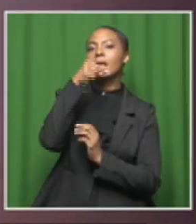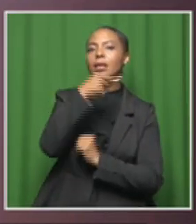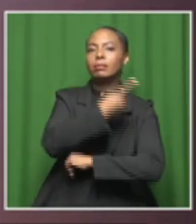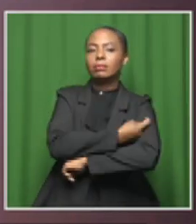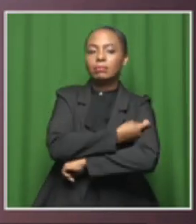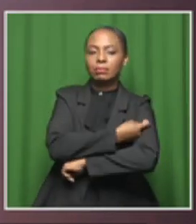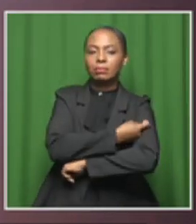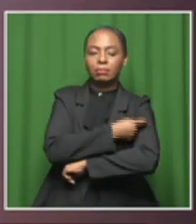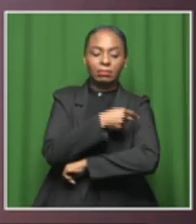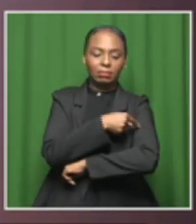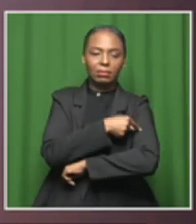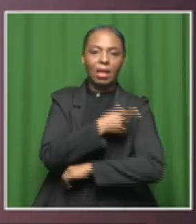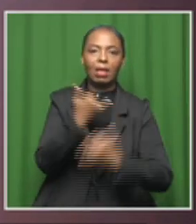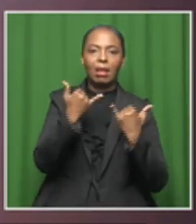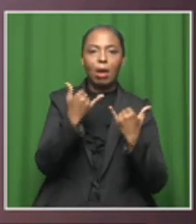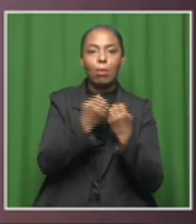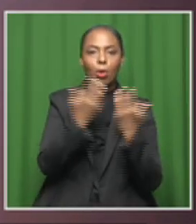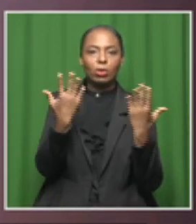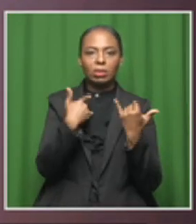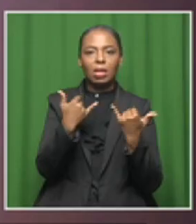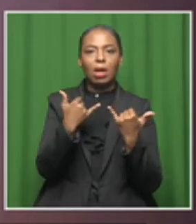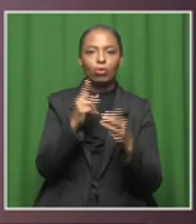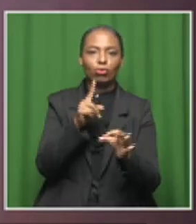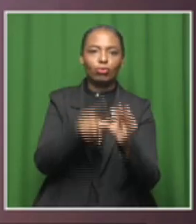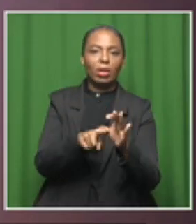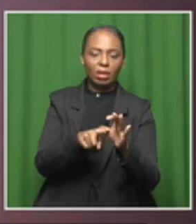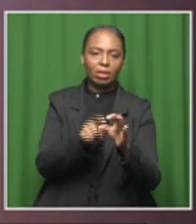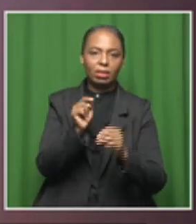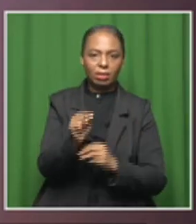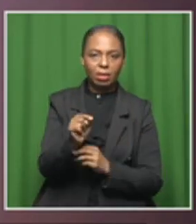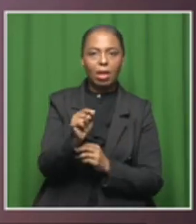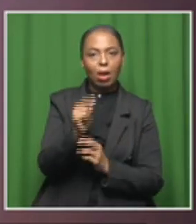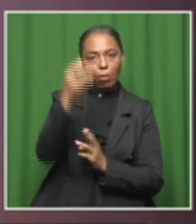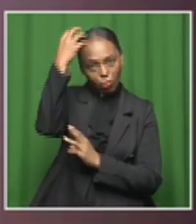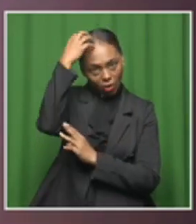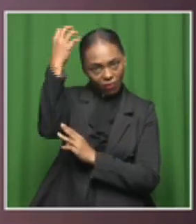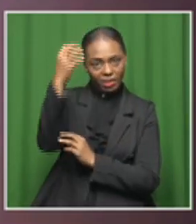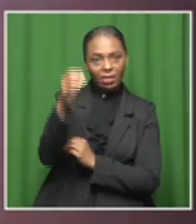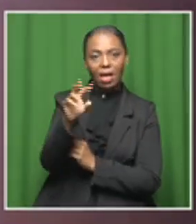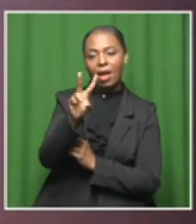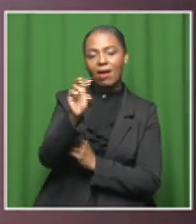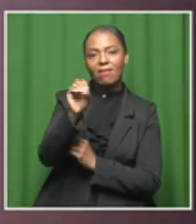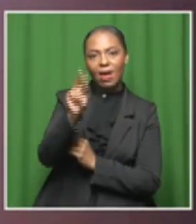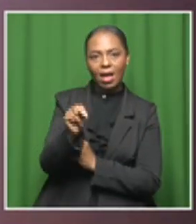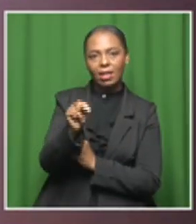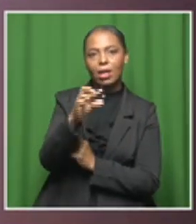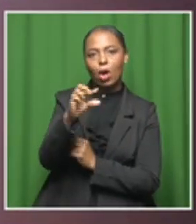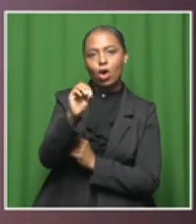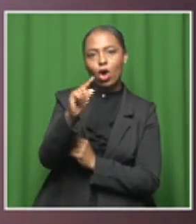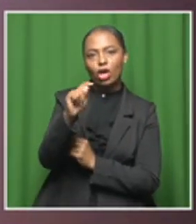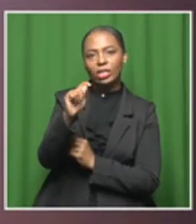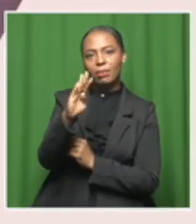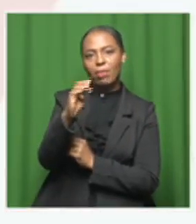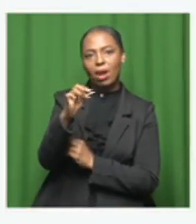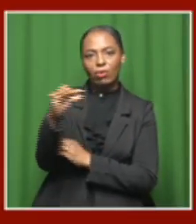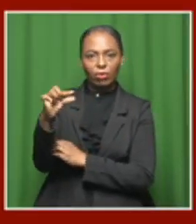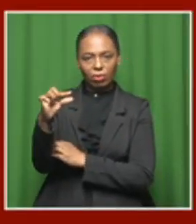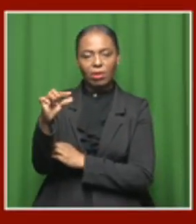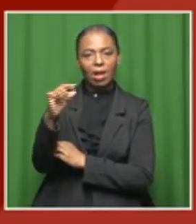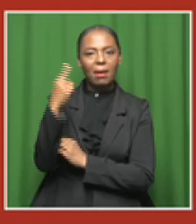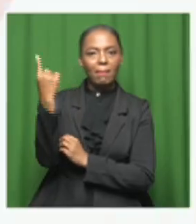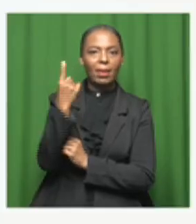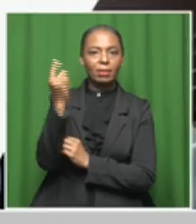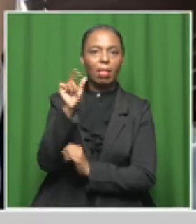flu season. And we are joined by Professor Anne von Gottberg, who is a principal pathologist at the Center for